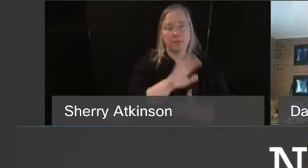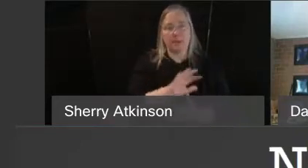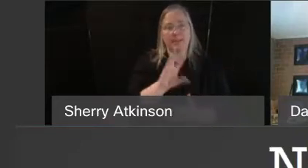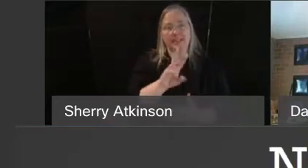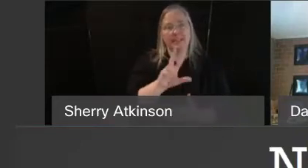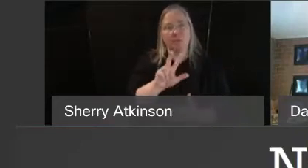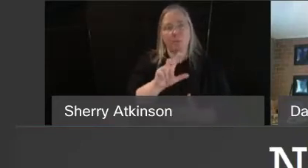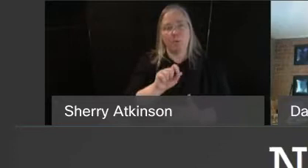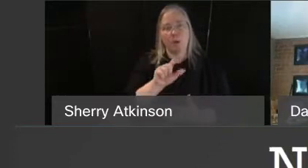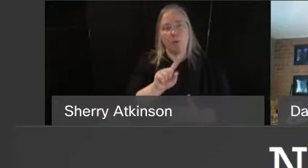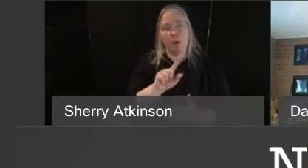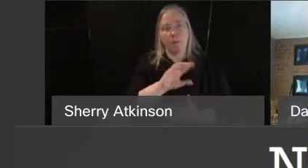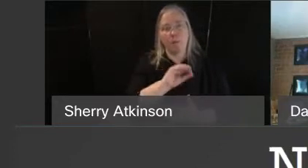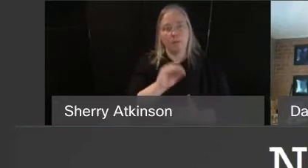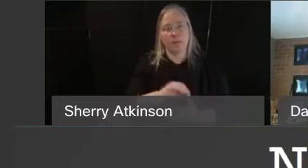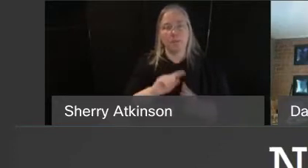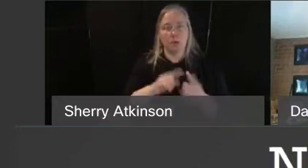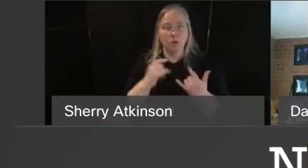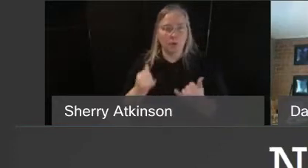63.1%. Currently, it sits at